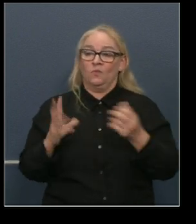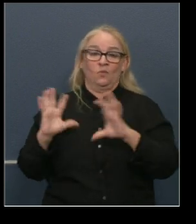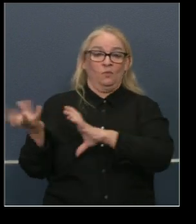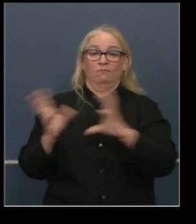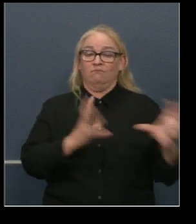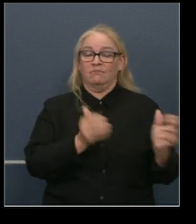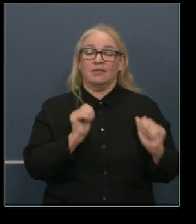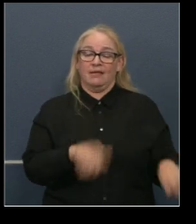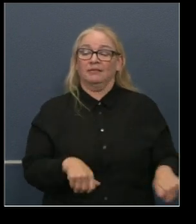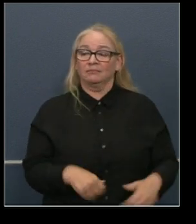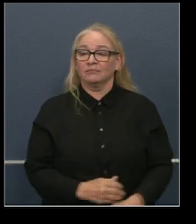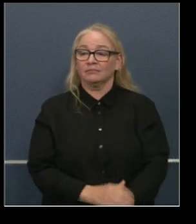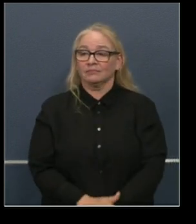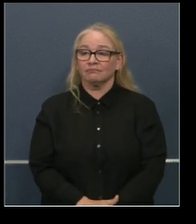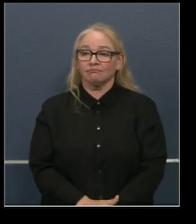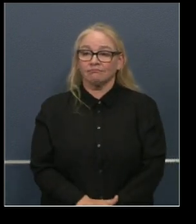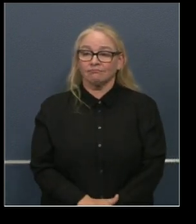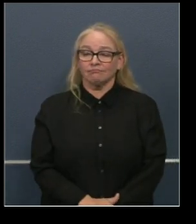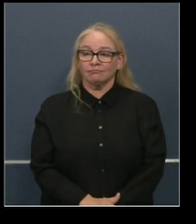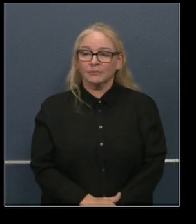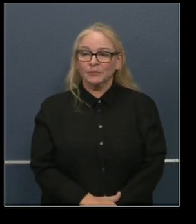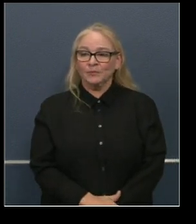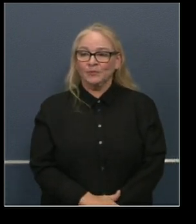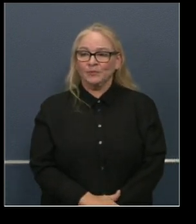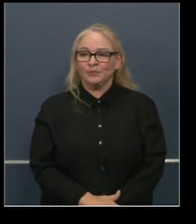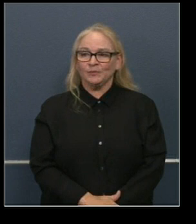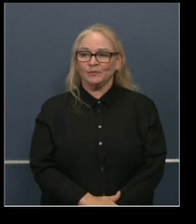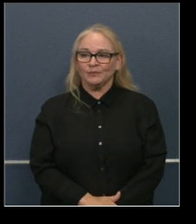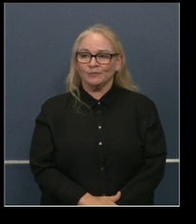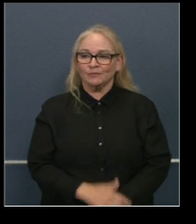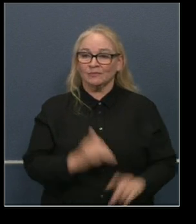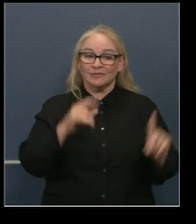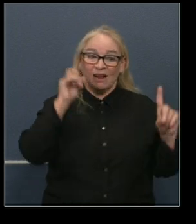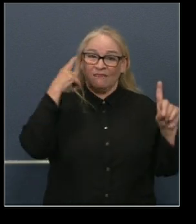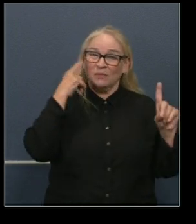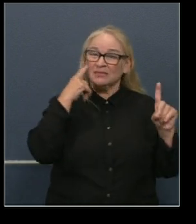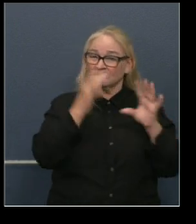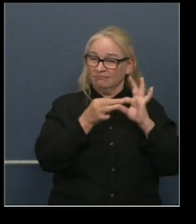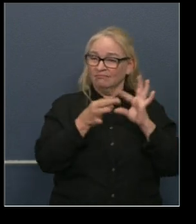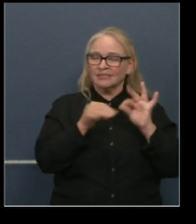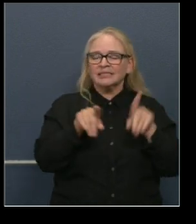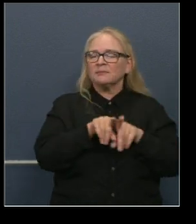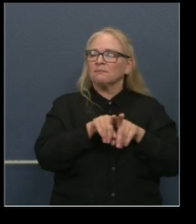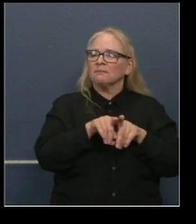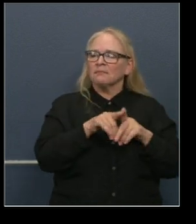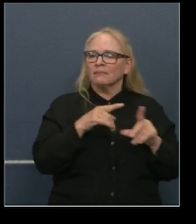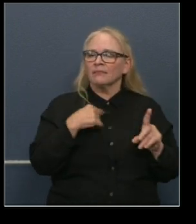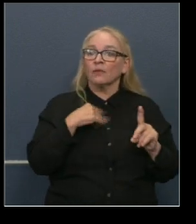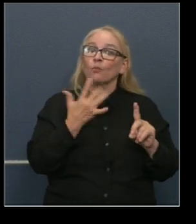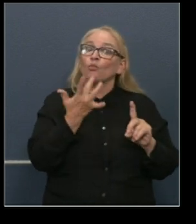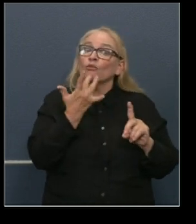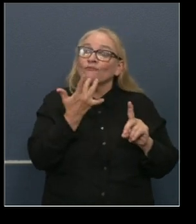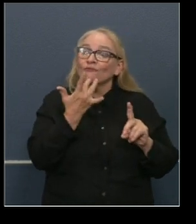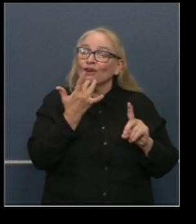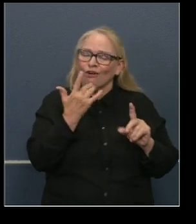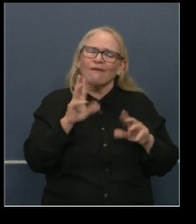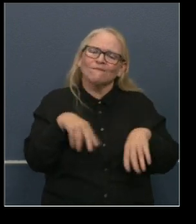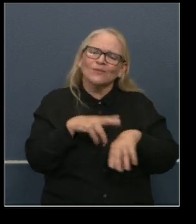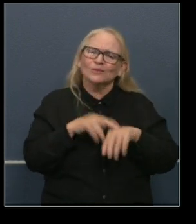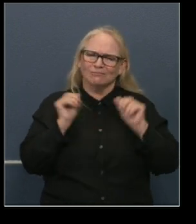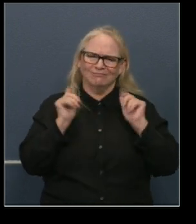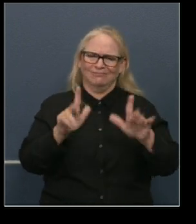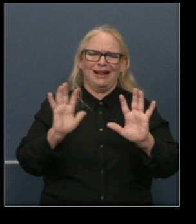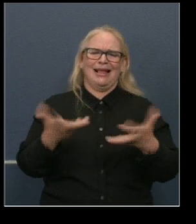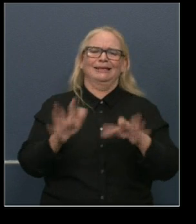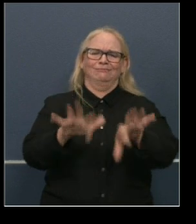particular students. And of course, as the governor said, we want to get people back to school in person. And the guidelines not only